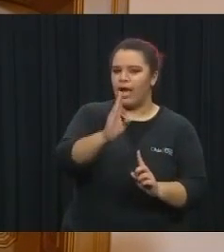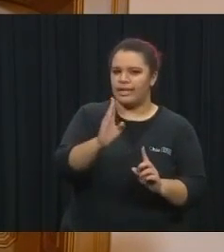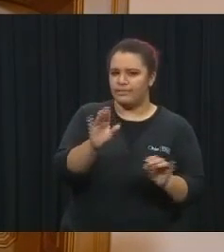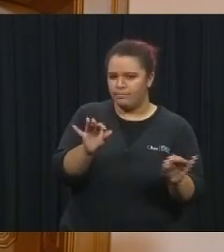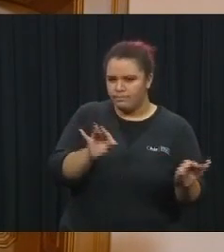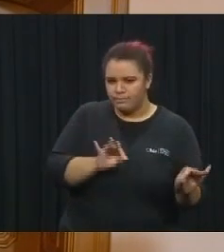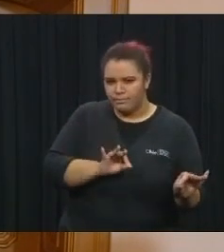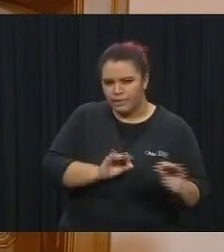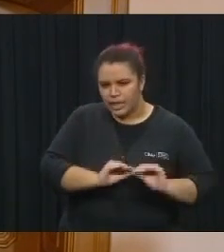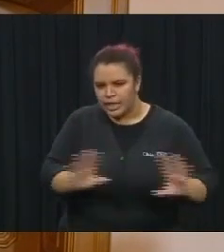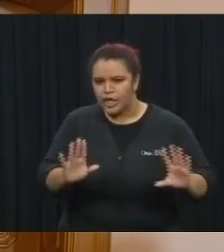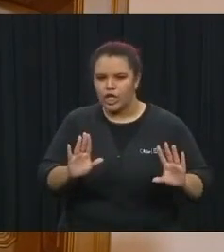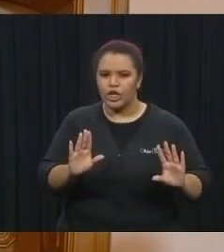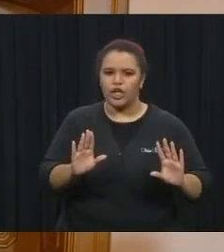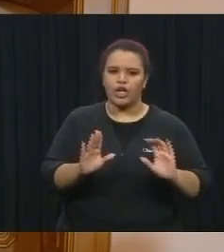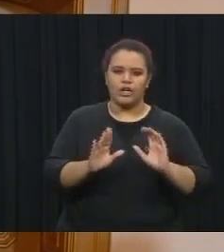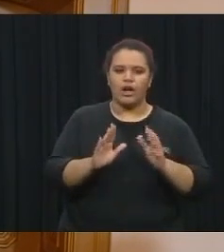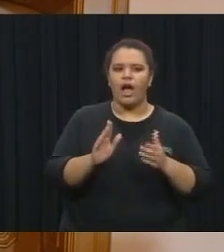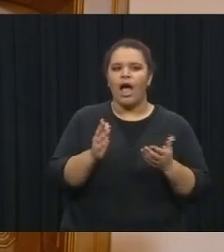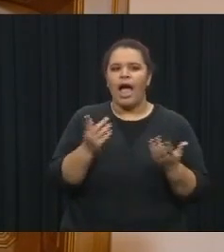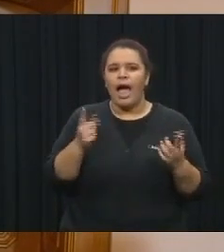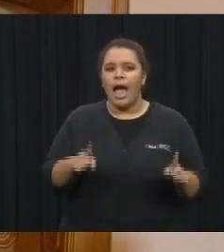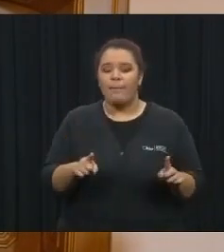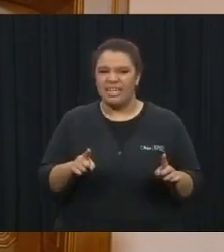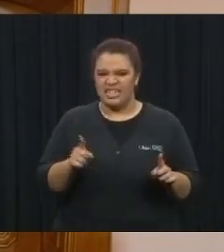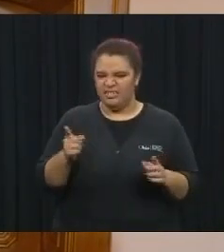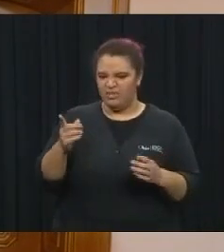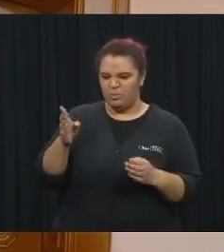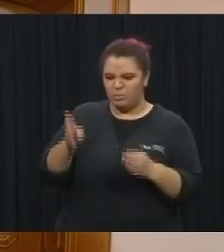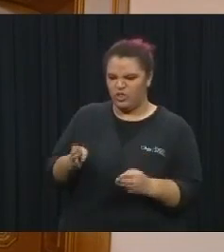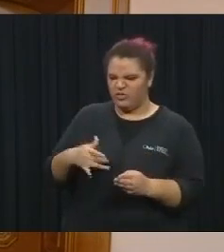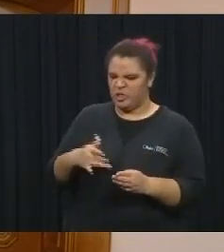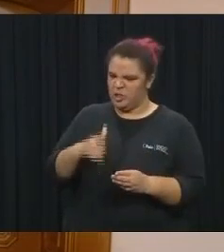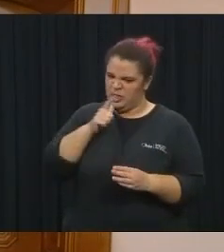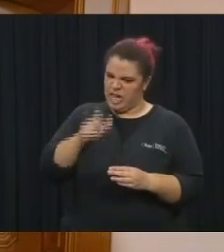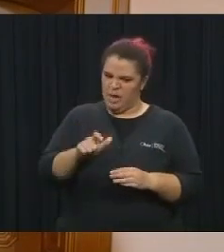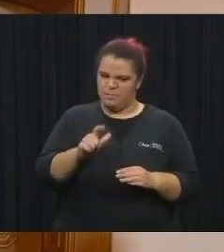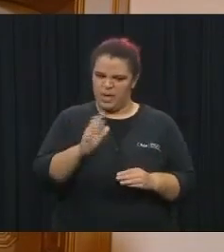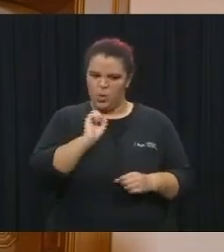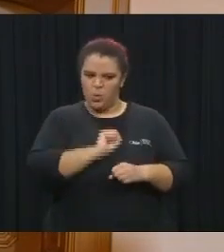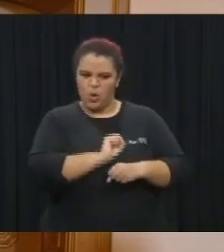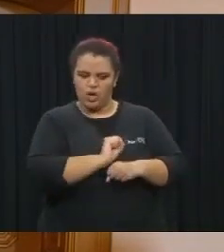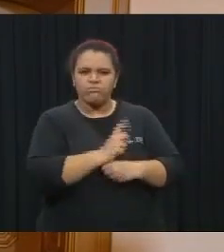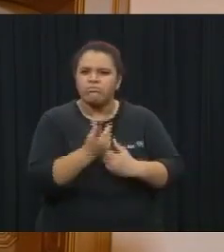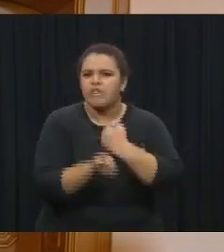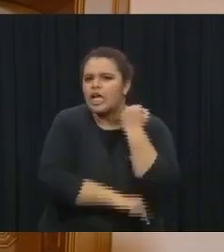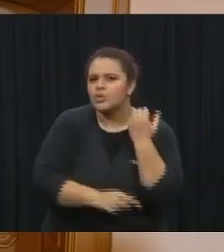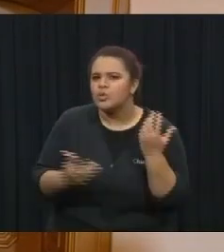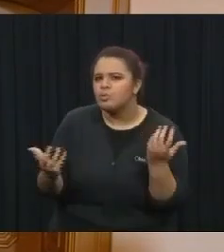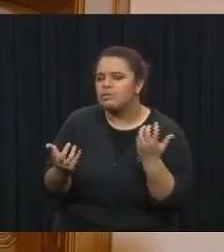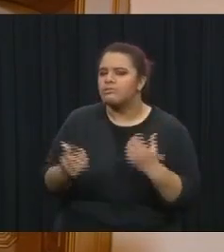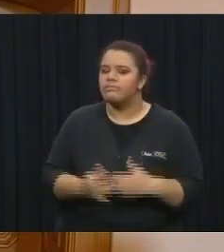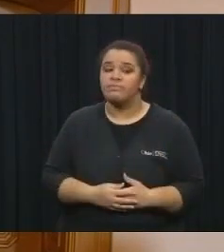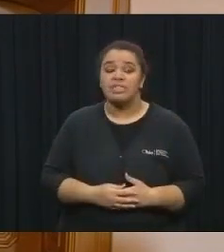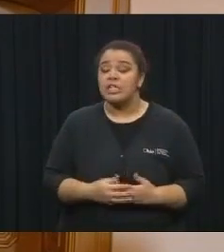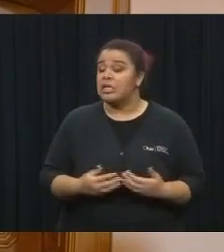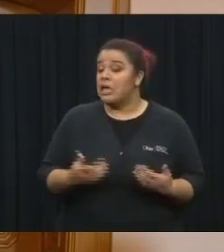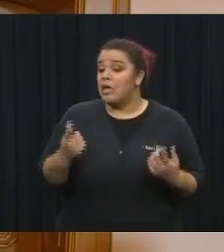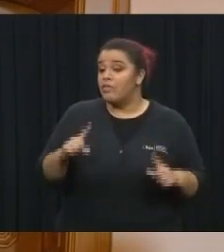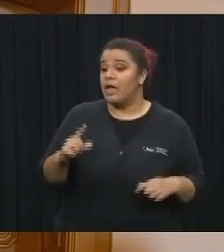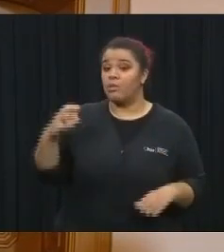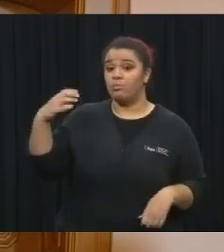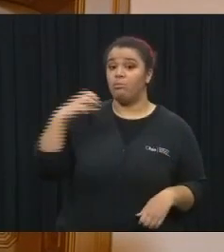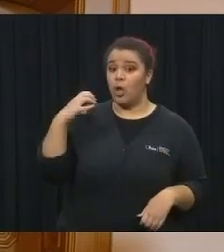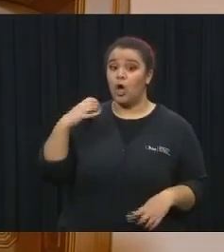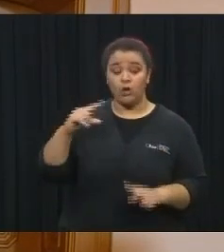should not be at work and they're being made, even with the employers taking, the distance, the social